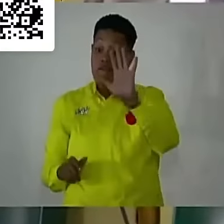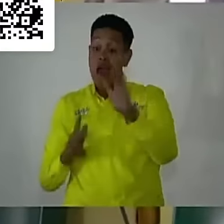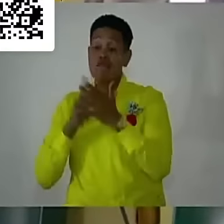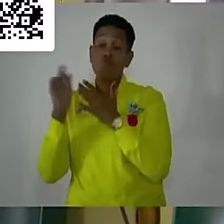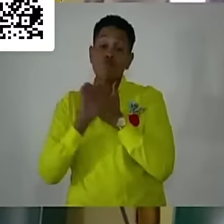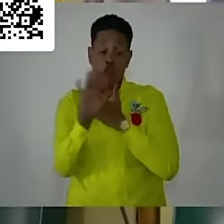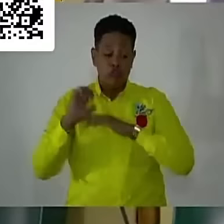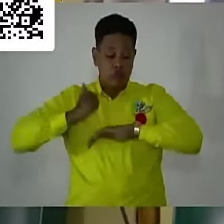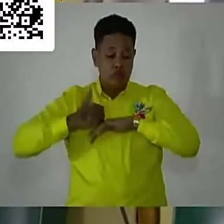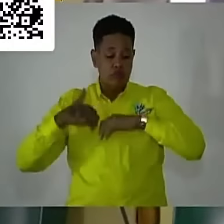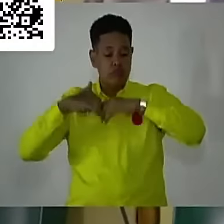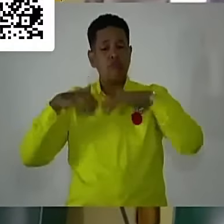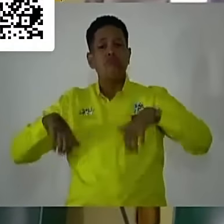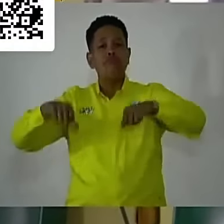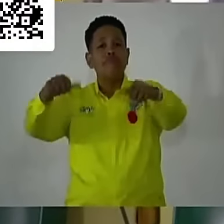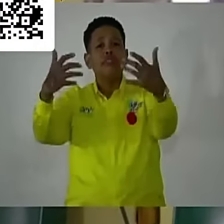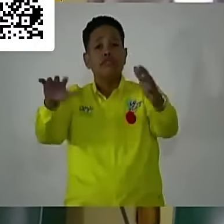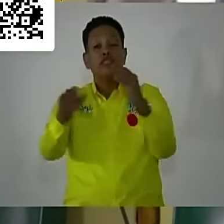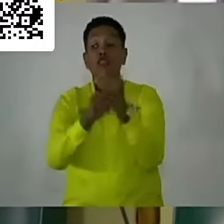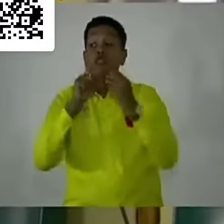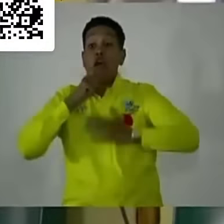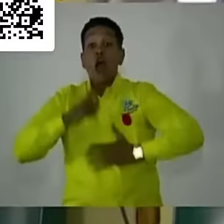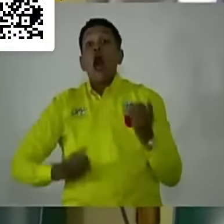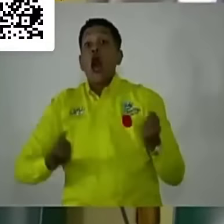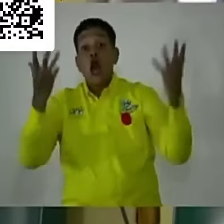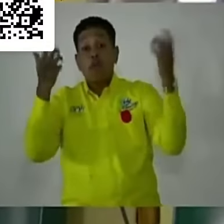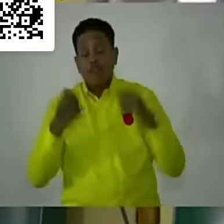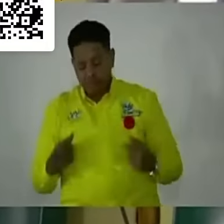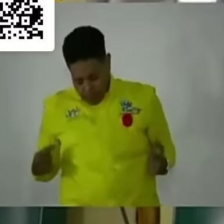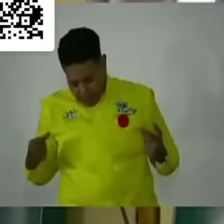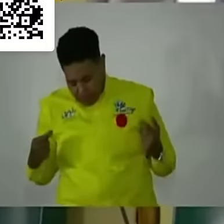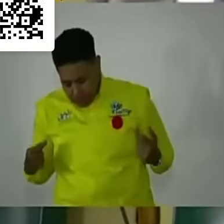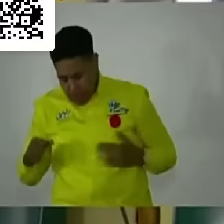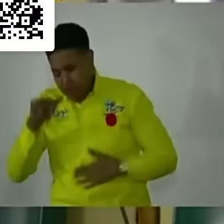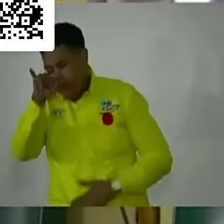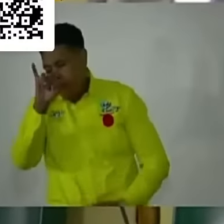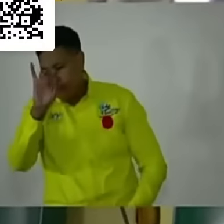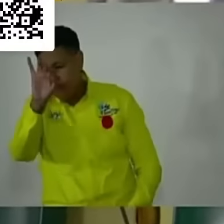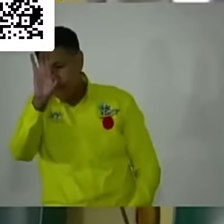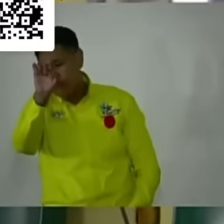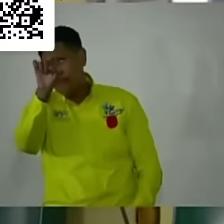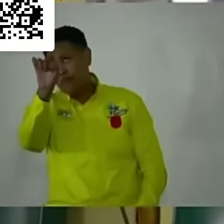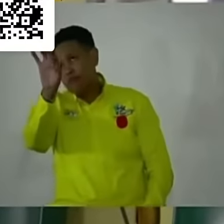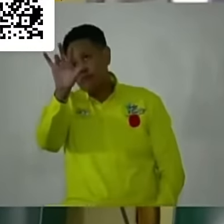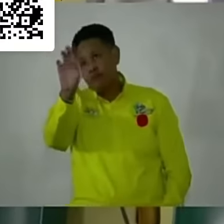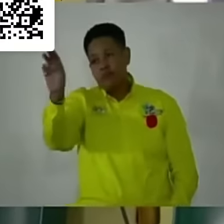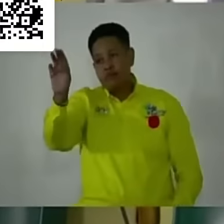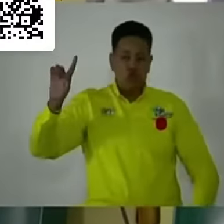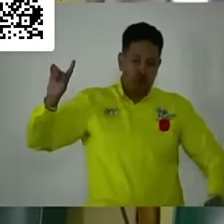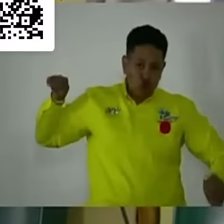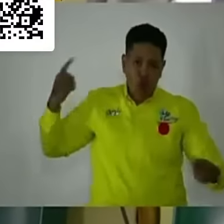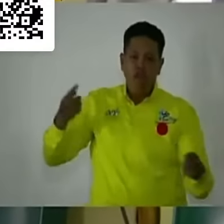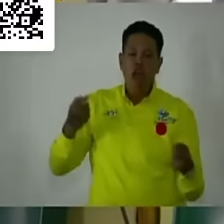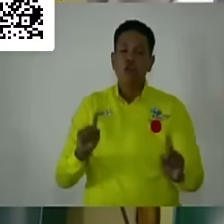were undertaken at a cost of $28.93 million to date during